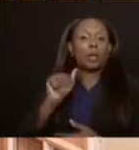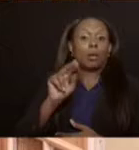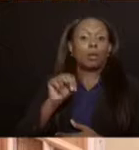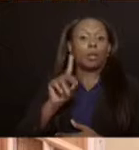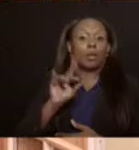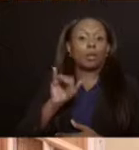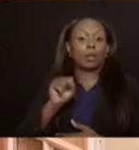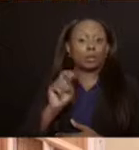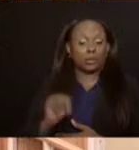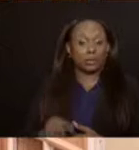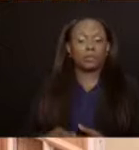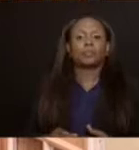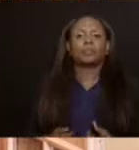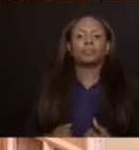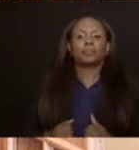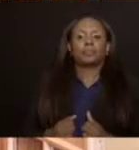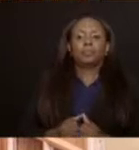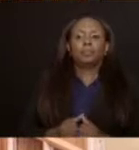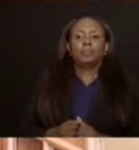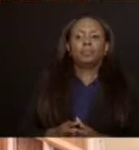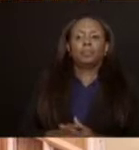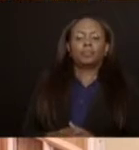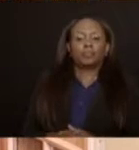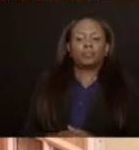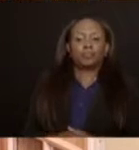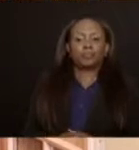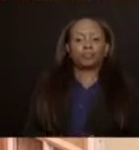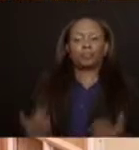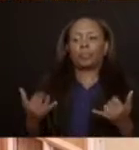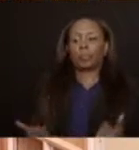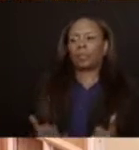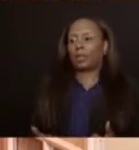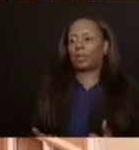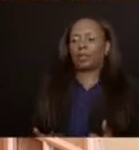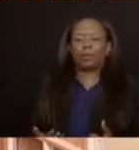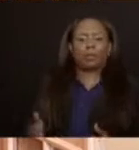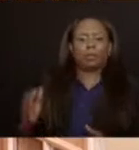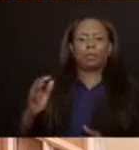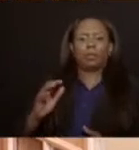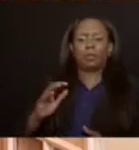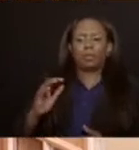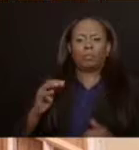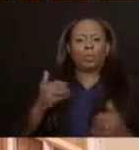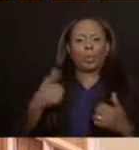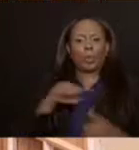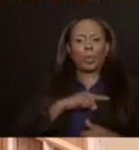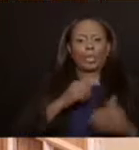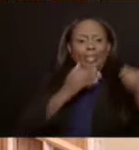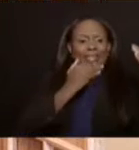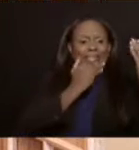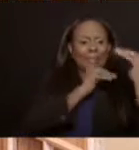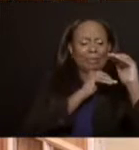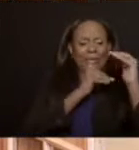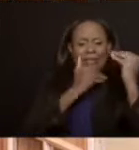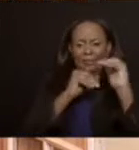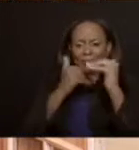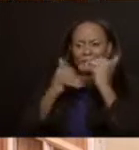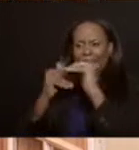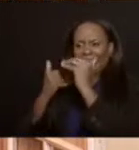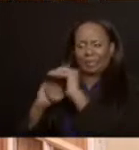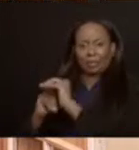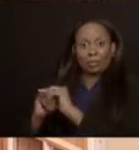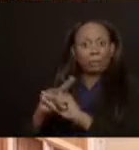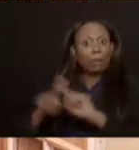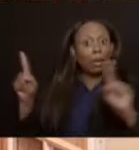reality is that we have limited capacity in a small state, always do. But we are confident that where we work